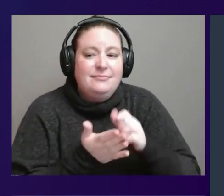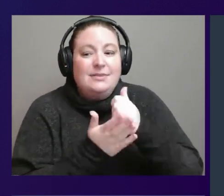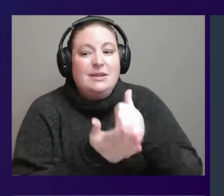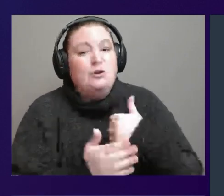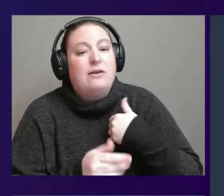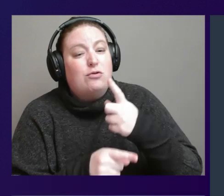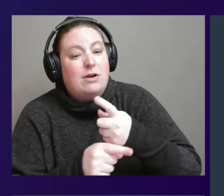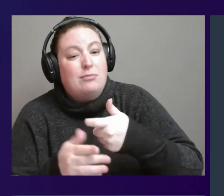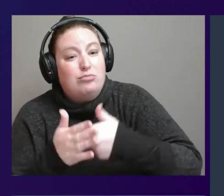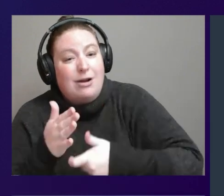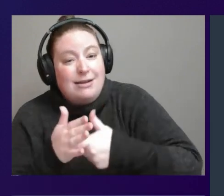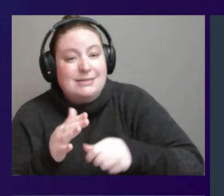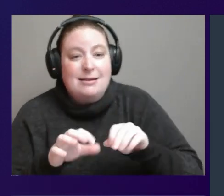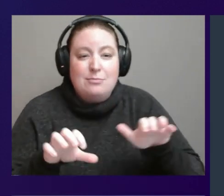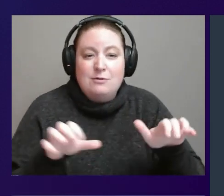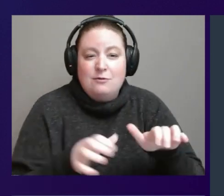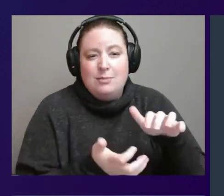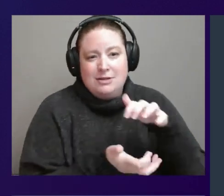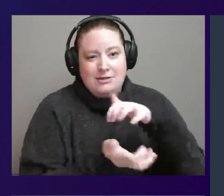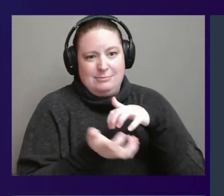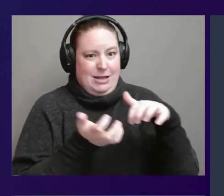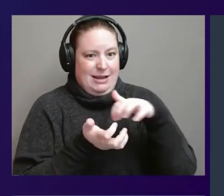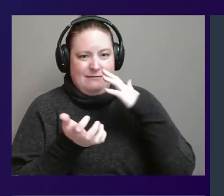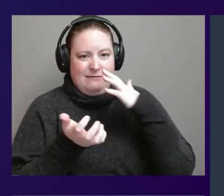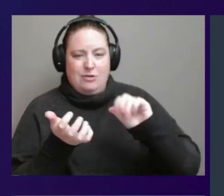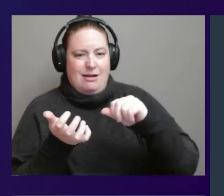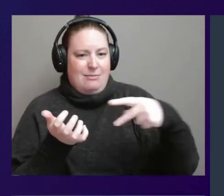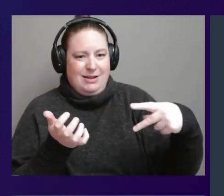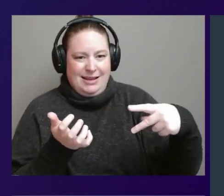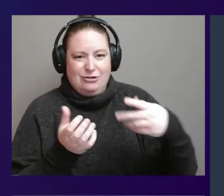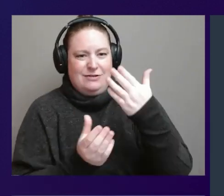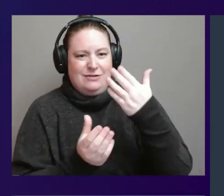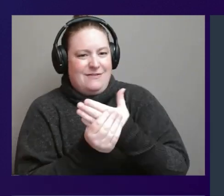performance blend for your application file data needs.